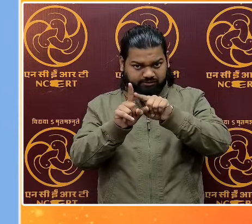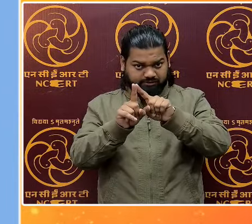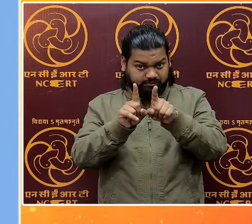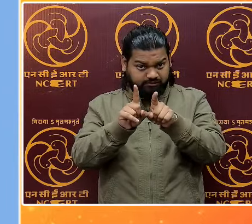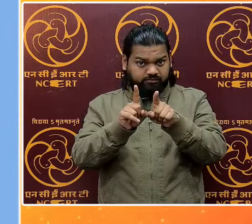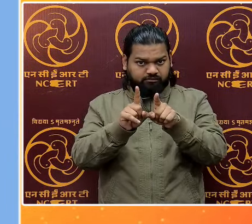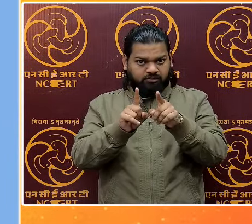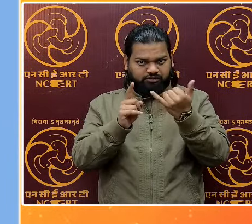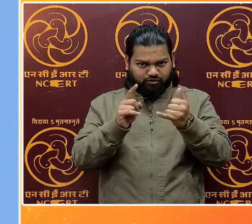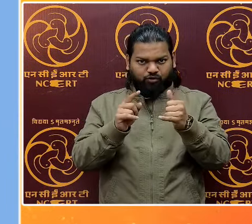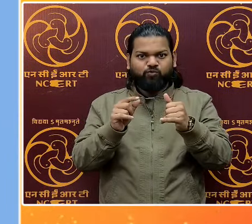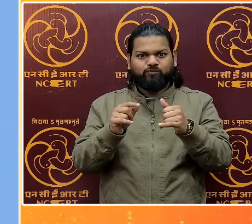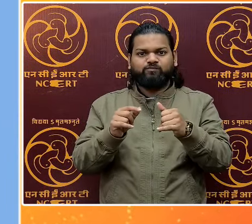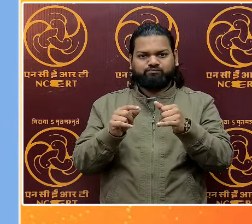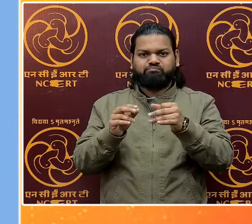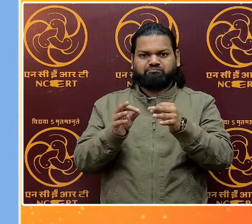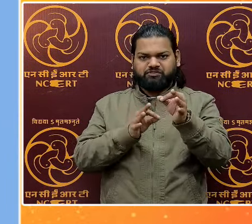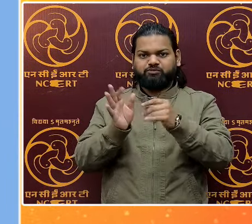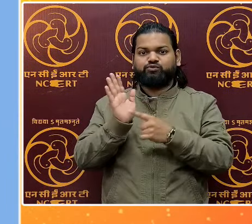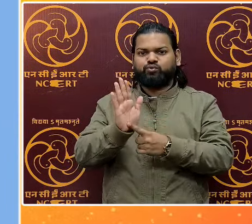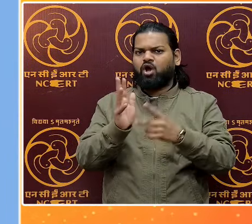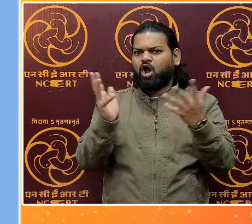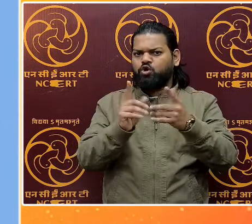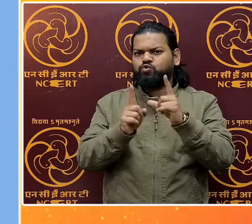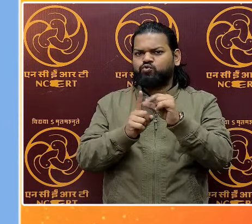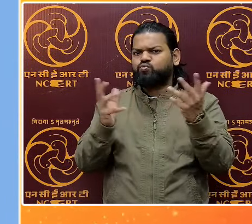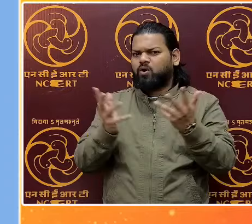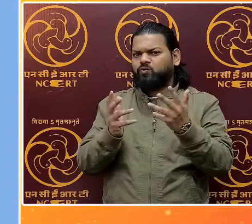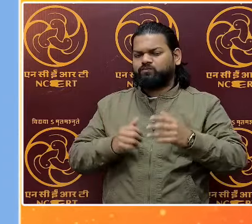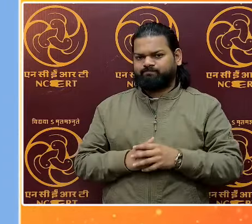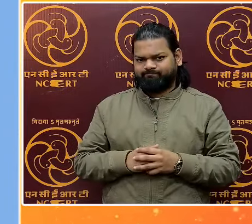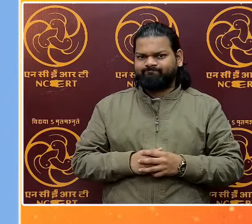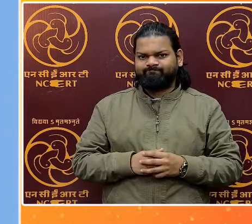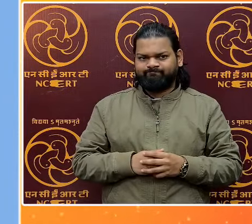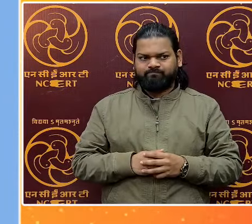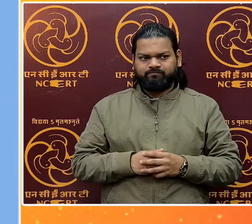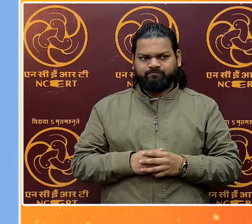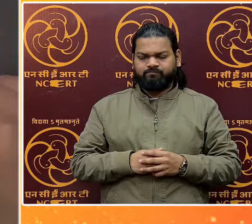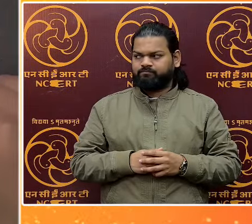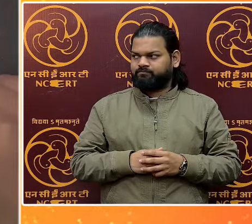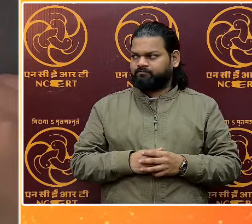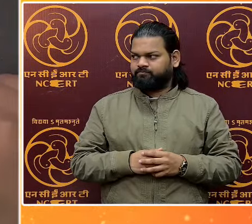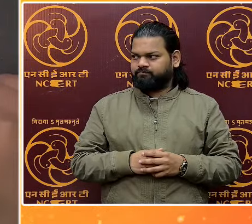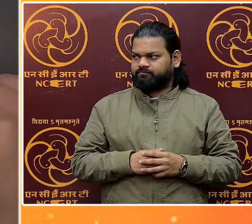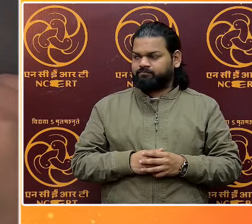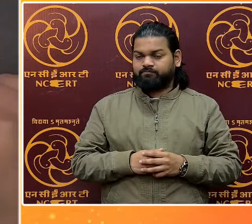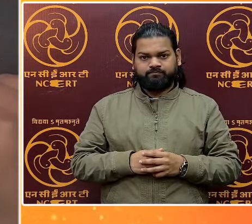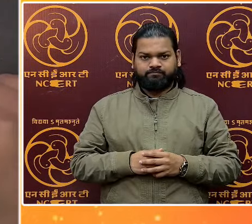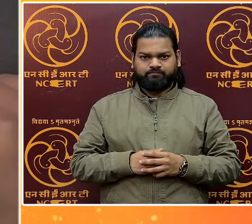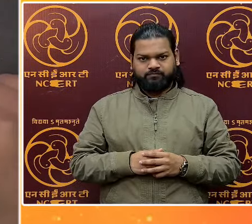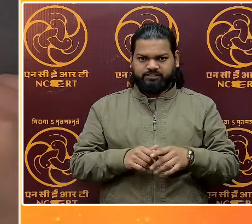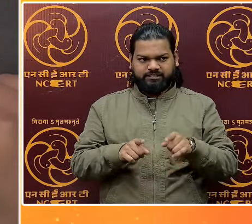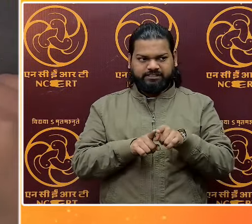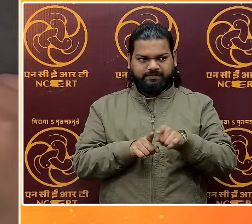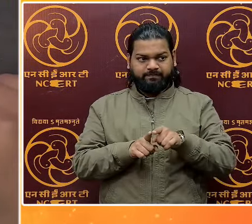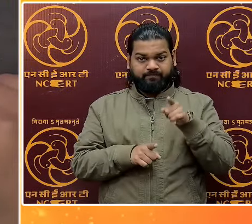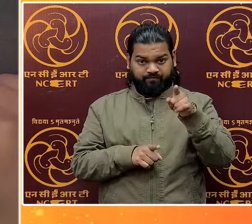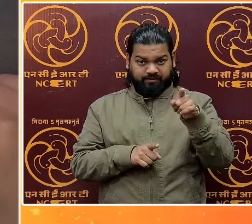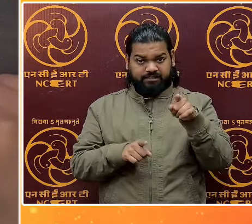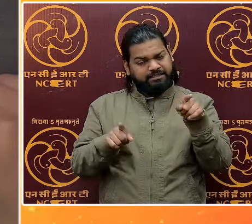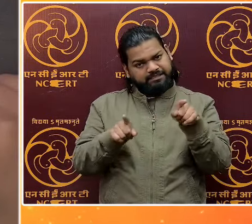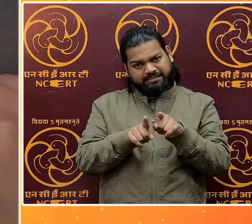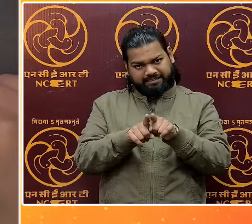and I'll show you that how we go about this. So we'll make the